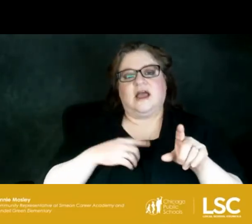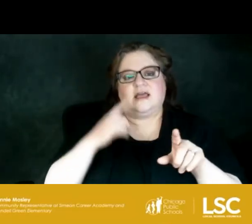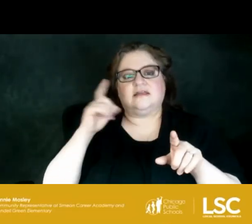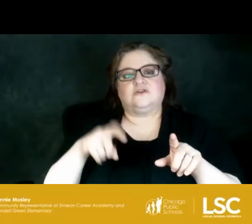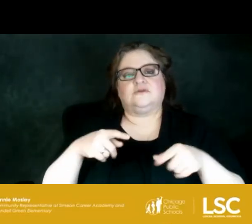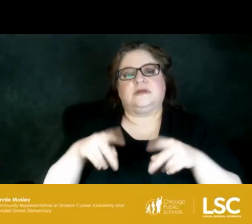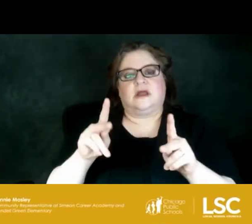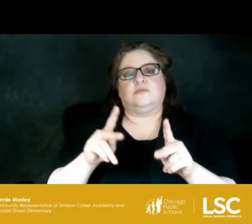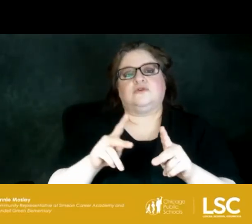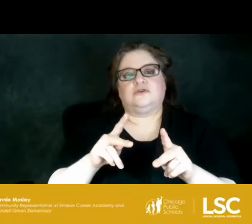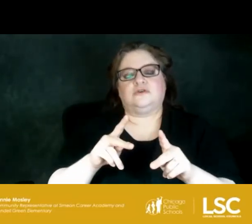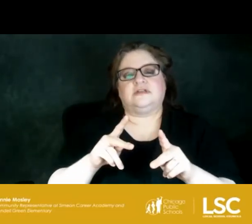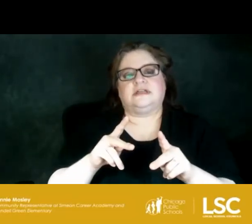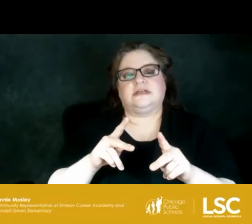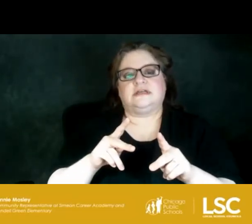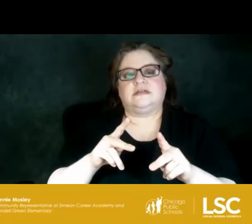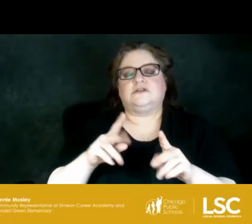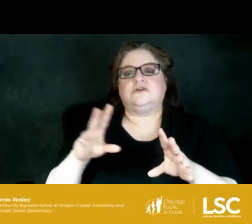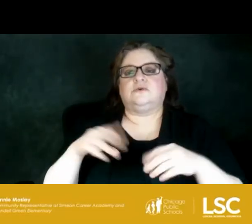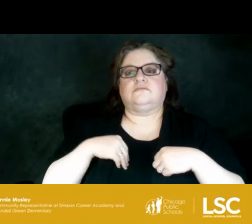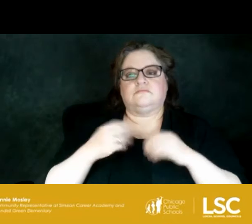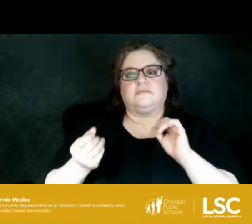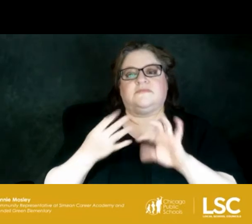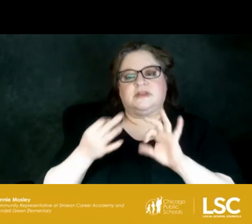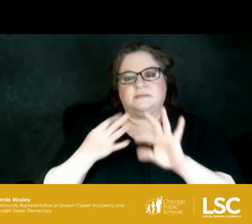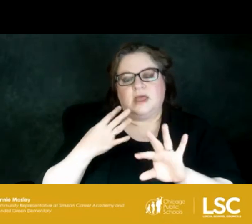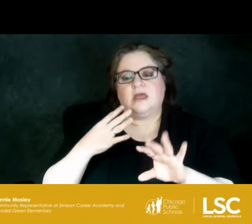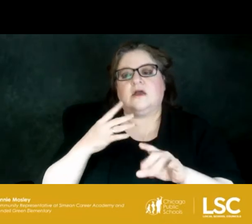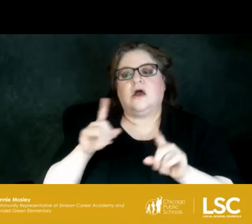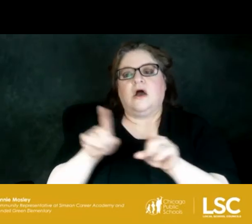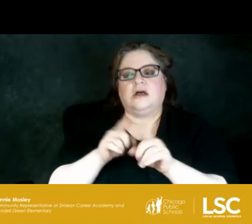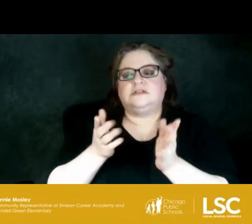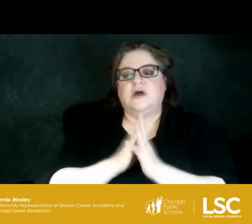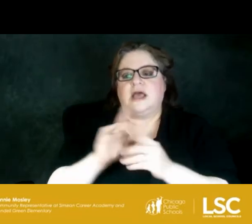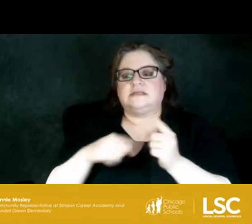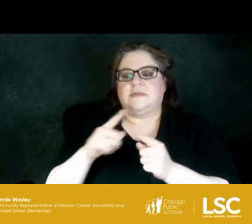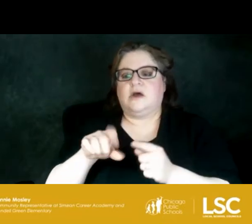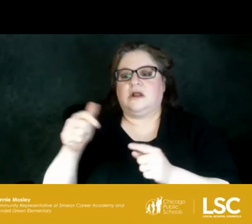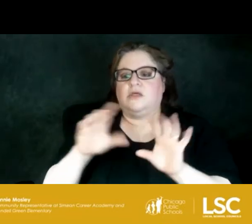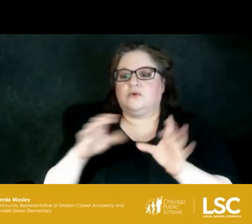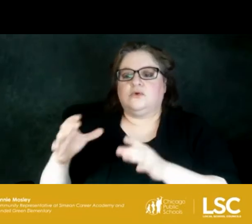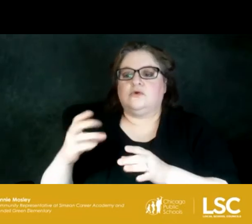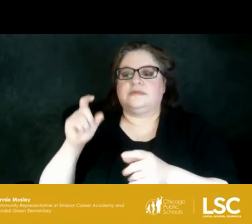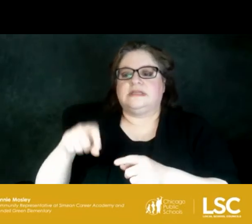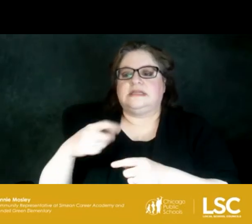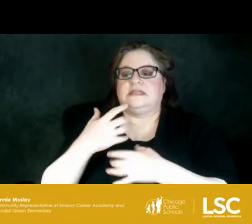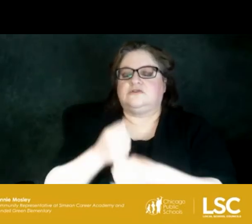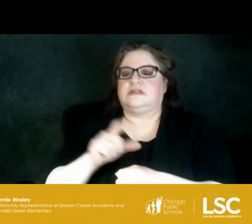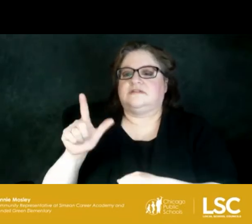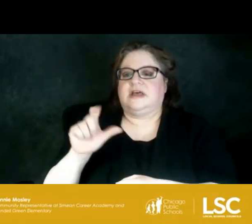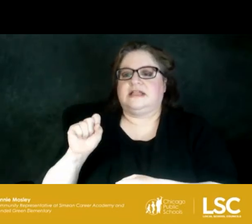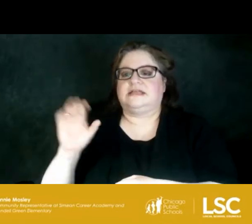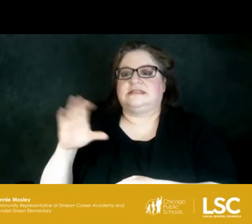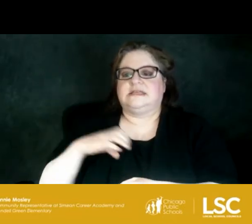an opportunity to seek feedback. Now, they also asked about other groups that need the trust of LSC members.